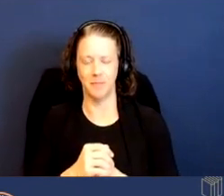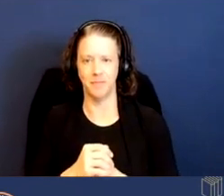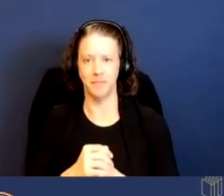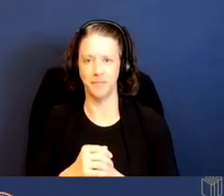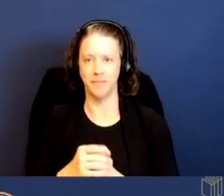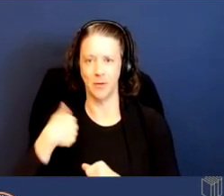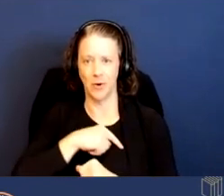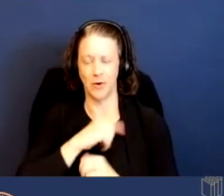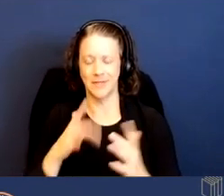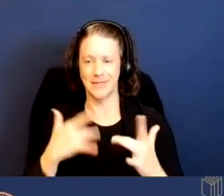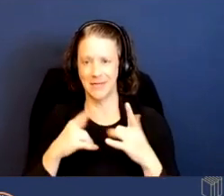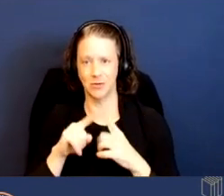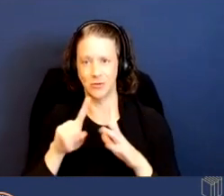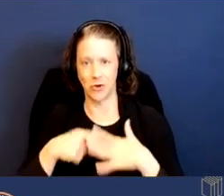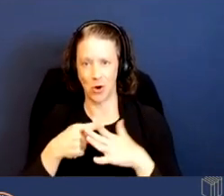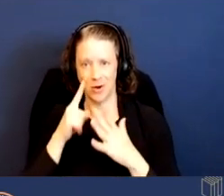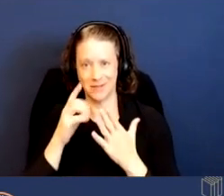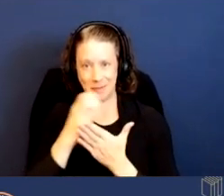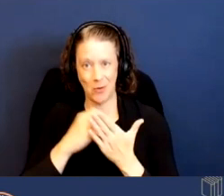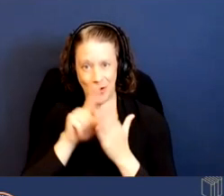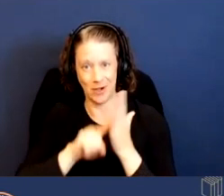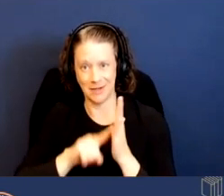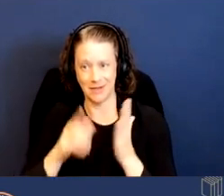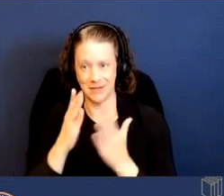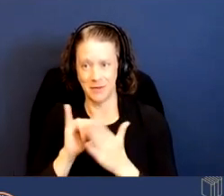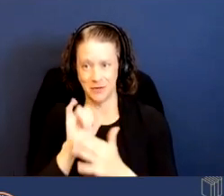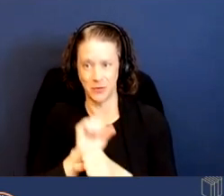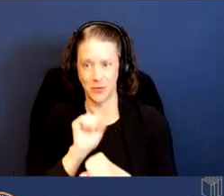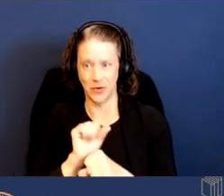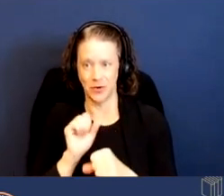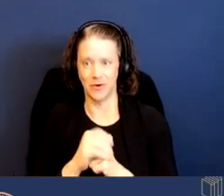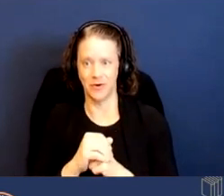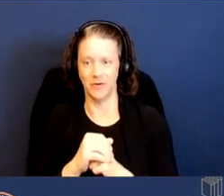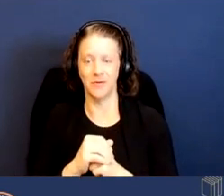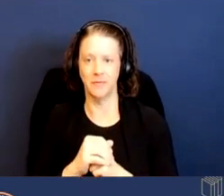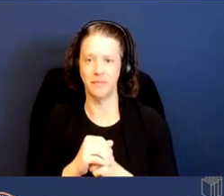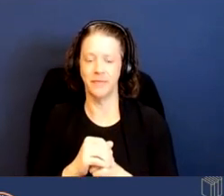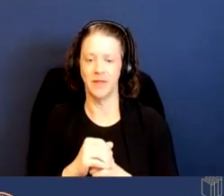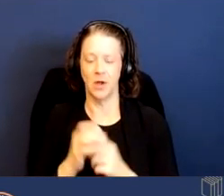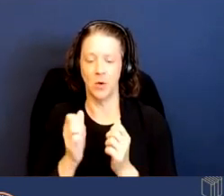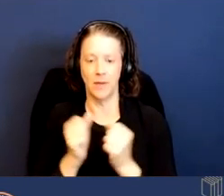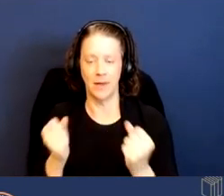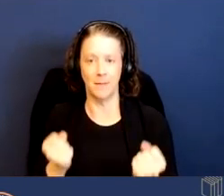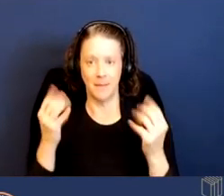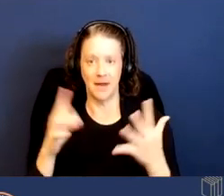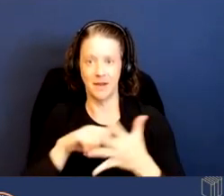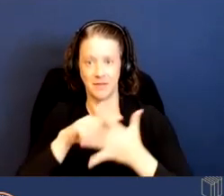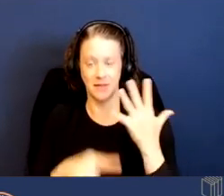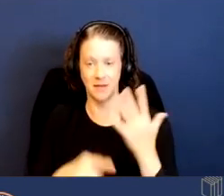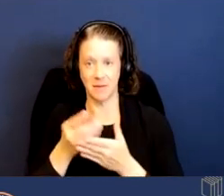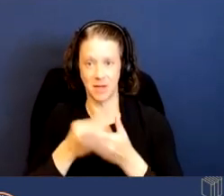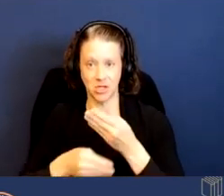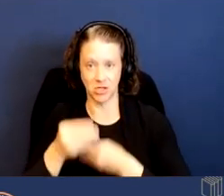of this work, and so currently right now, and with many of these sort of